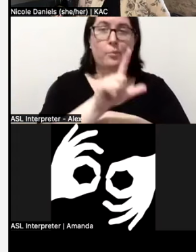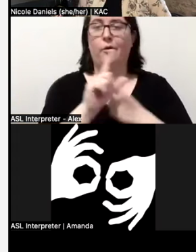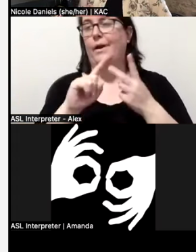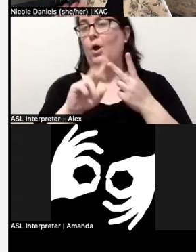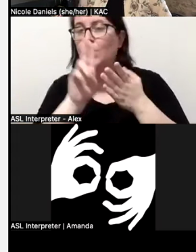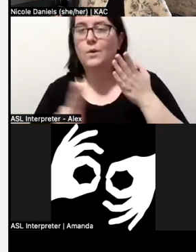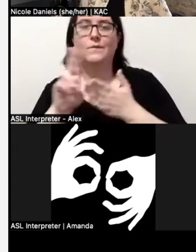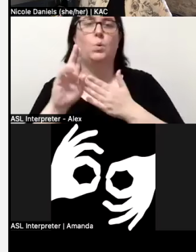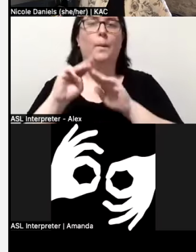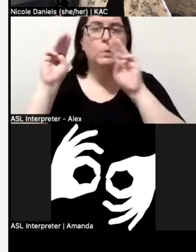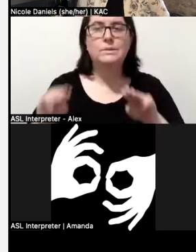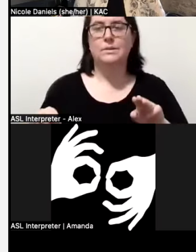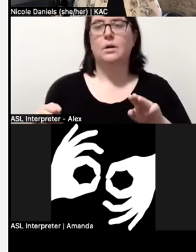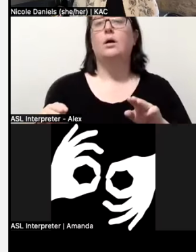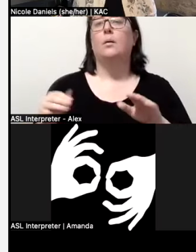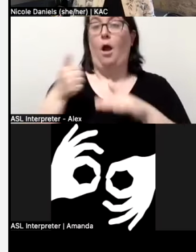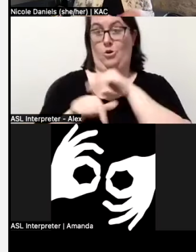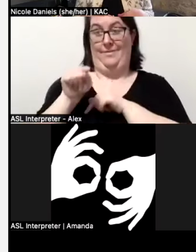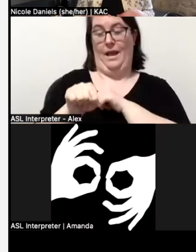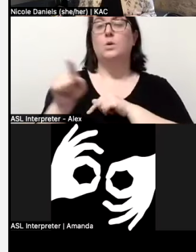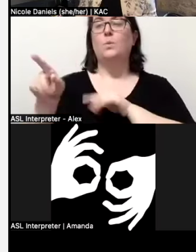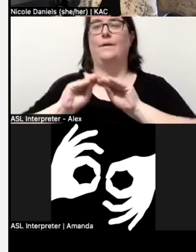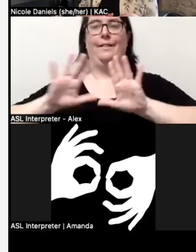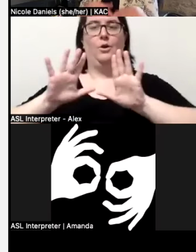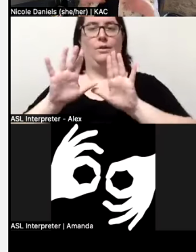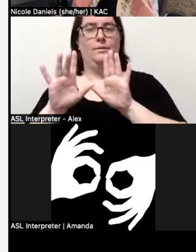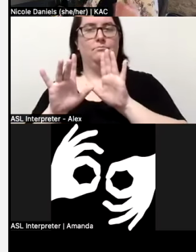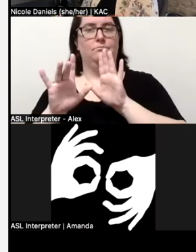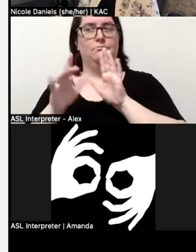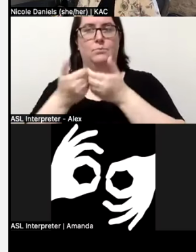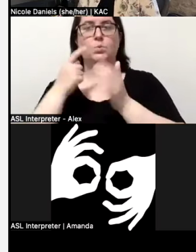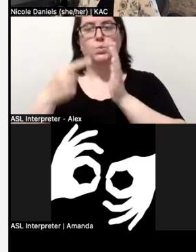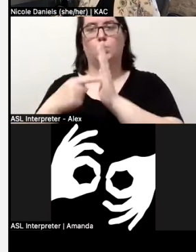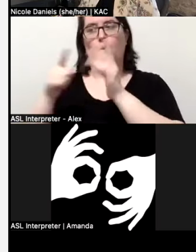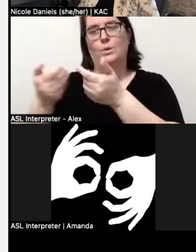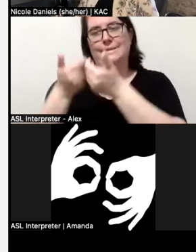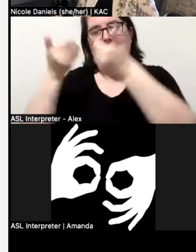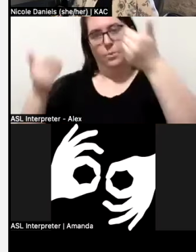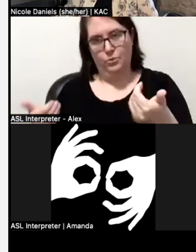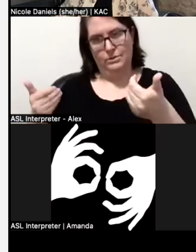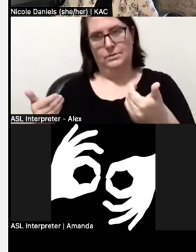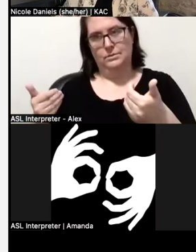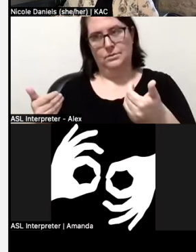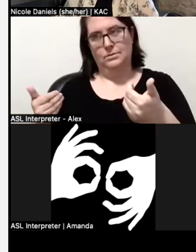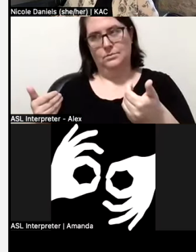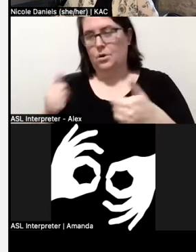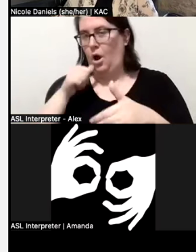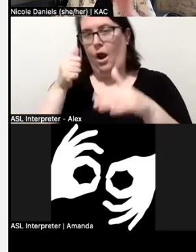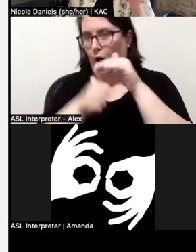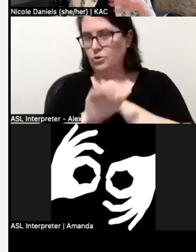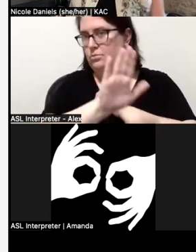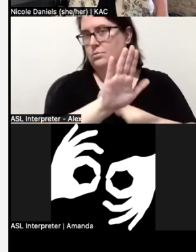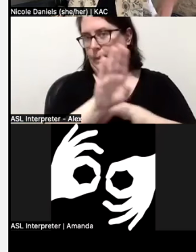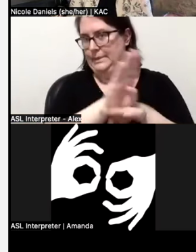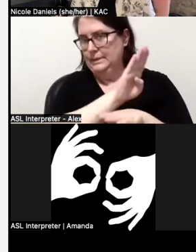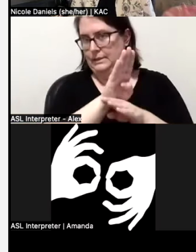library, university, or a museum, you have to be able to clearly demonstrate your independence from the multi-purpose institution. You